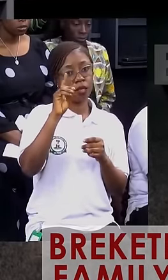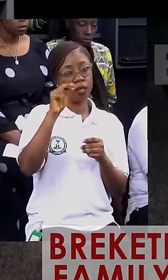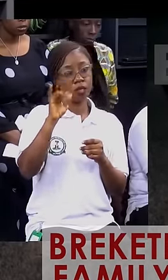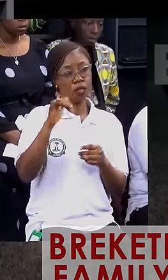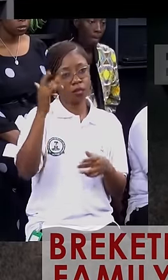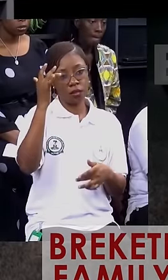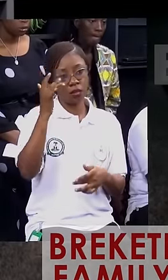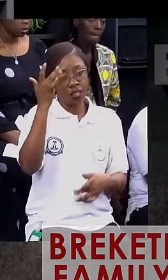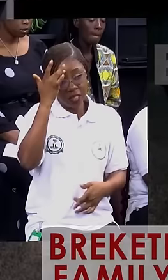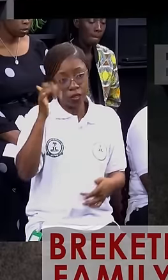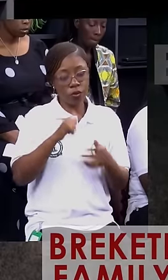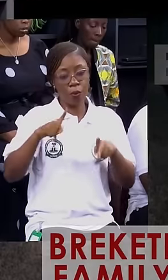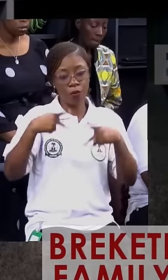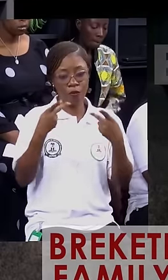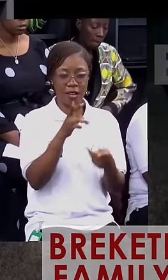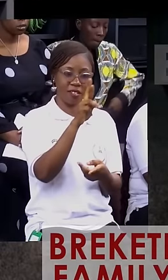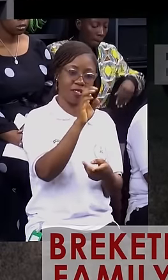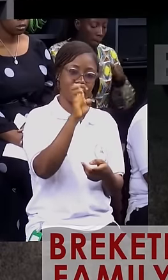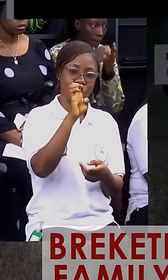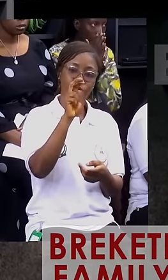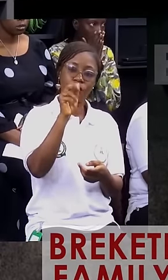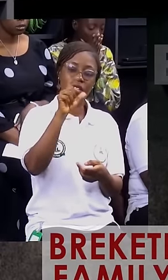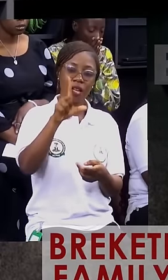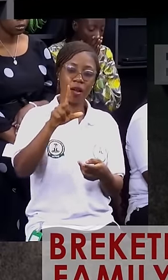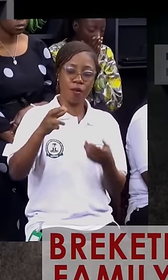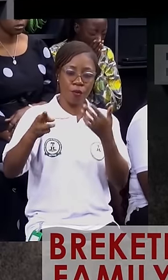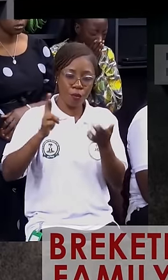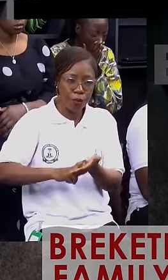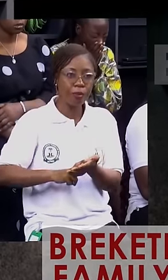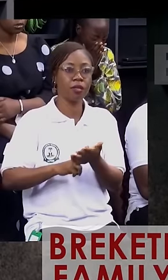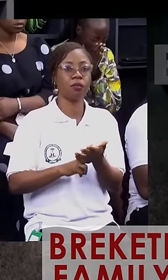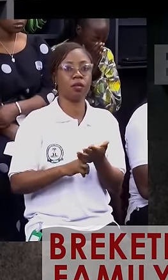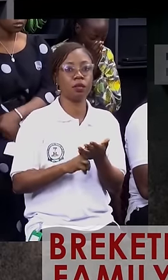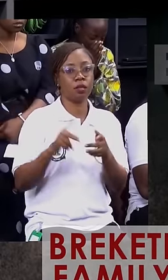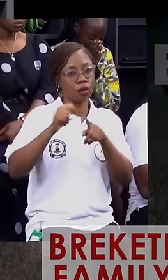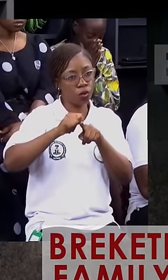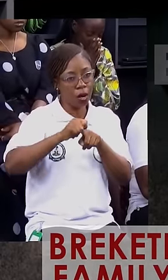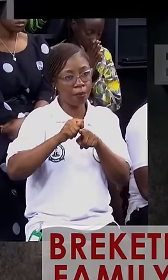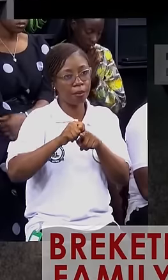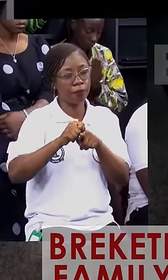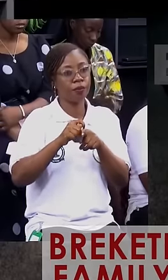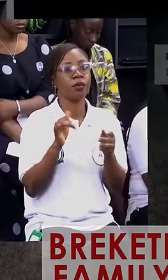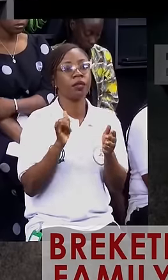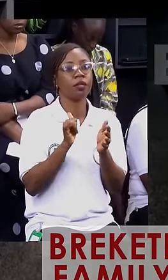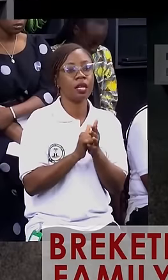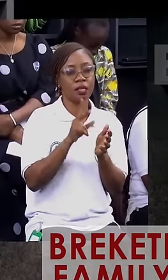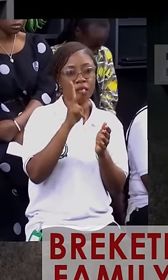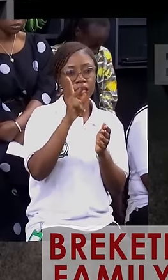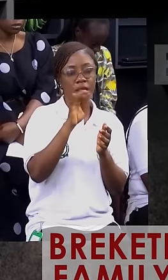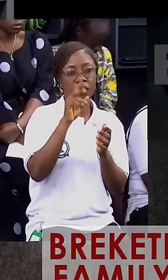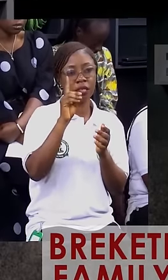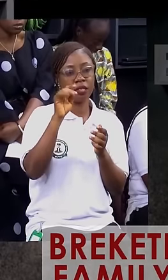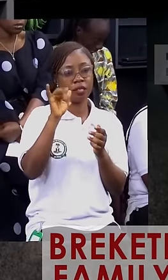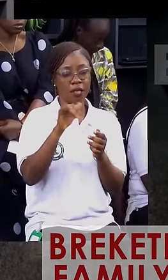call renal replacement therapy, like dialysis. So kidney dialysis keeps a lot of people alive, and